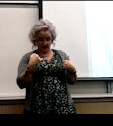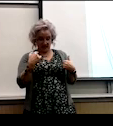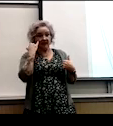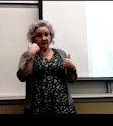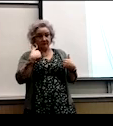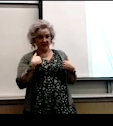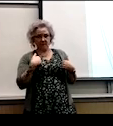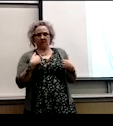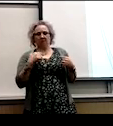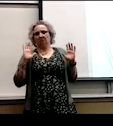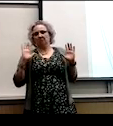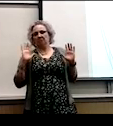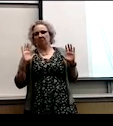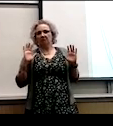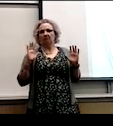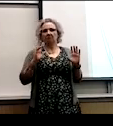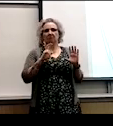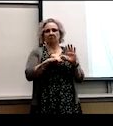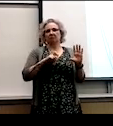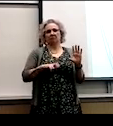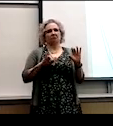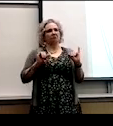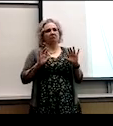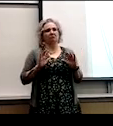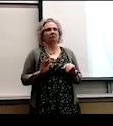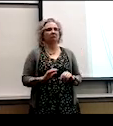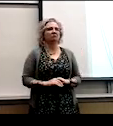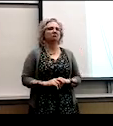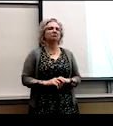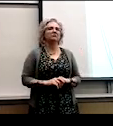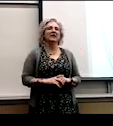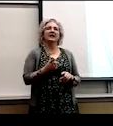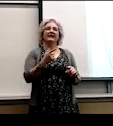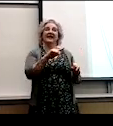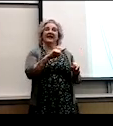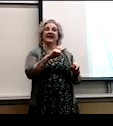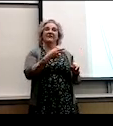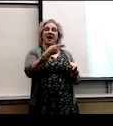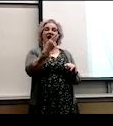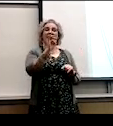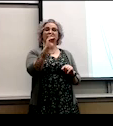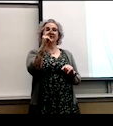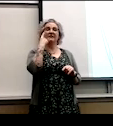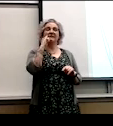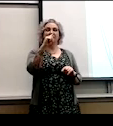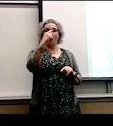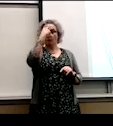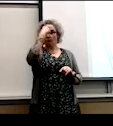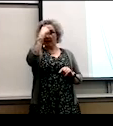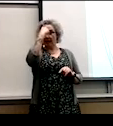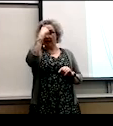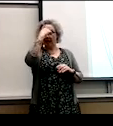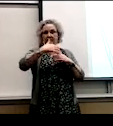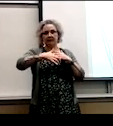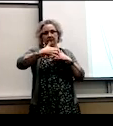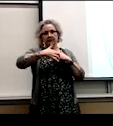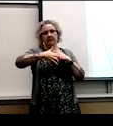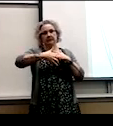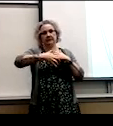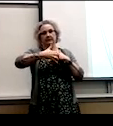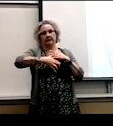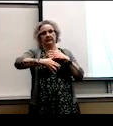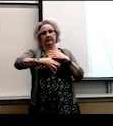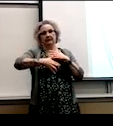And perhaps people with Down syndrome might have a higher risk of cerebral bleeding and microhemorrhages with these treatments. It's hard to